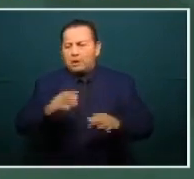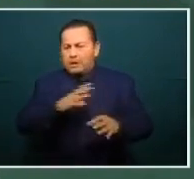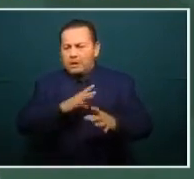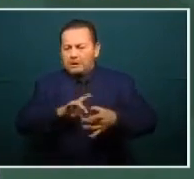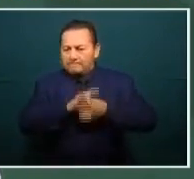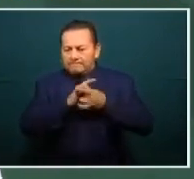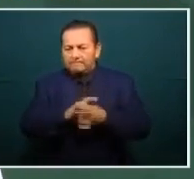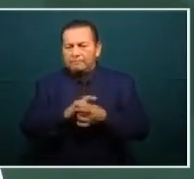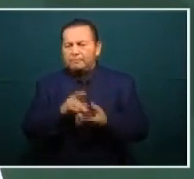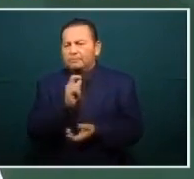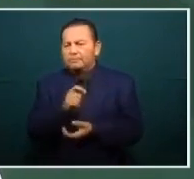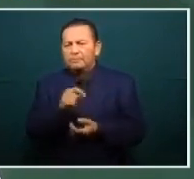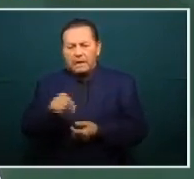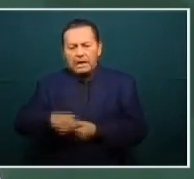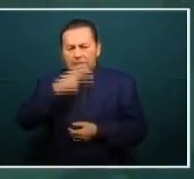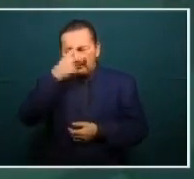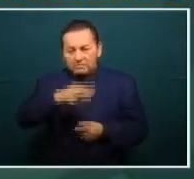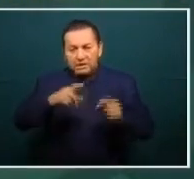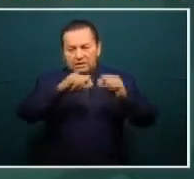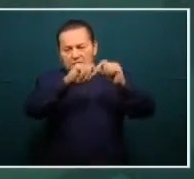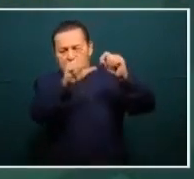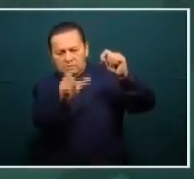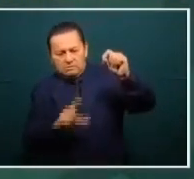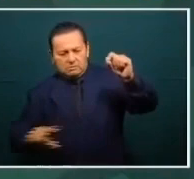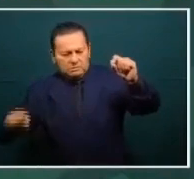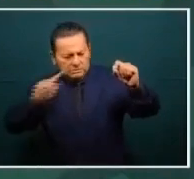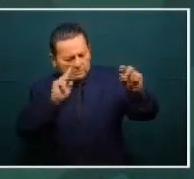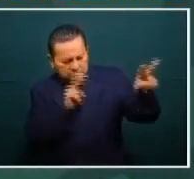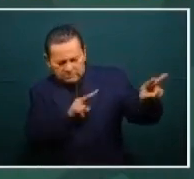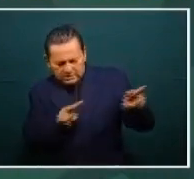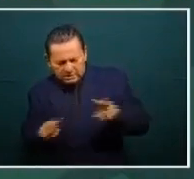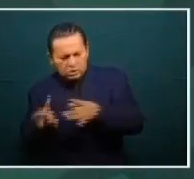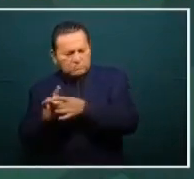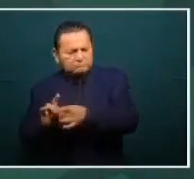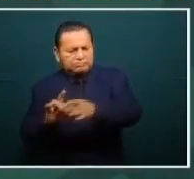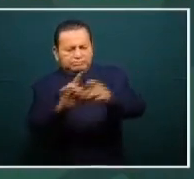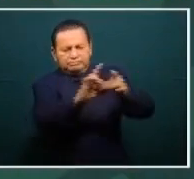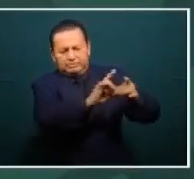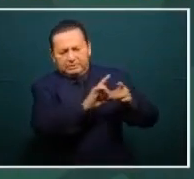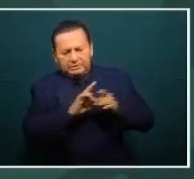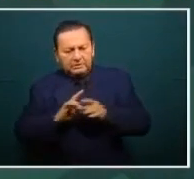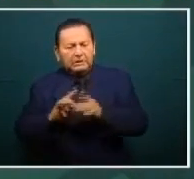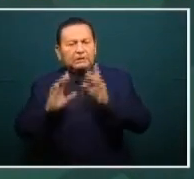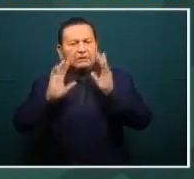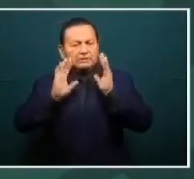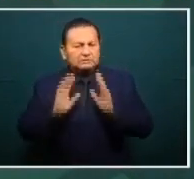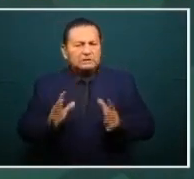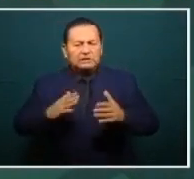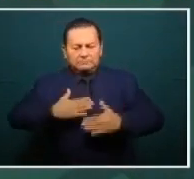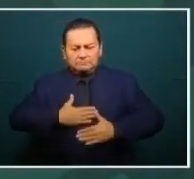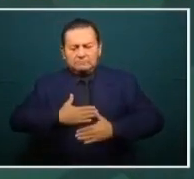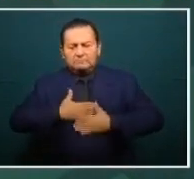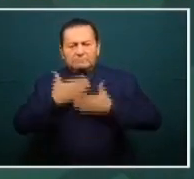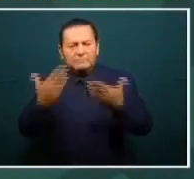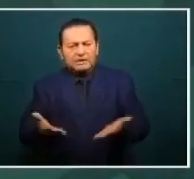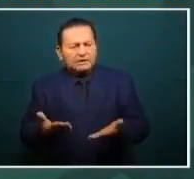But the most important thing is the solidarity that is expressed in the country, in our